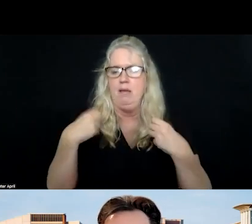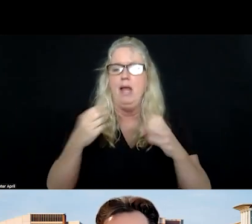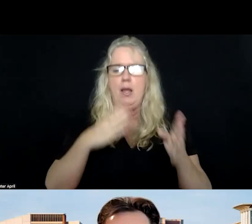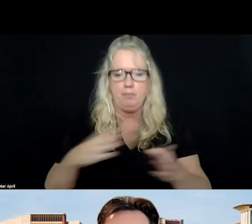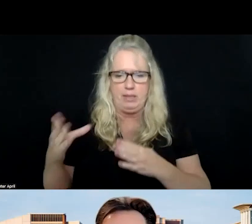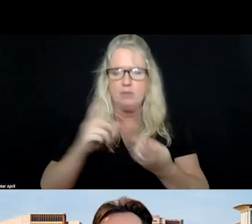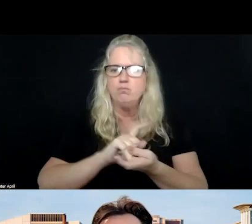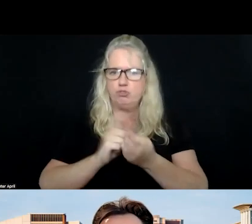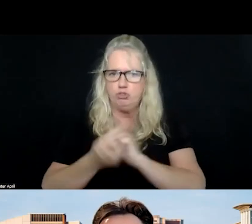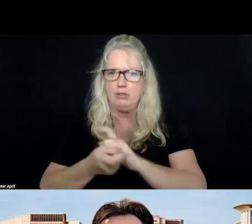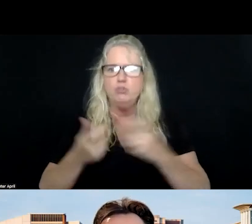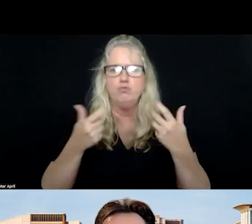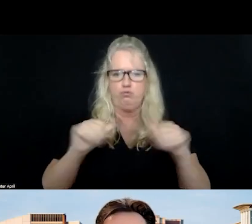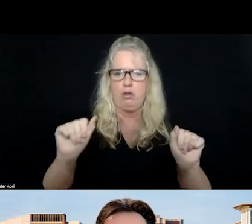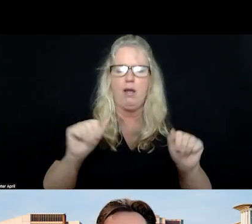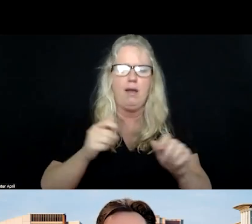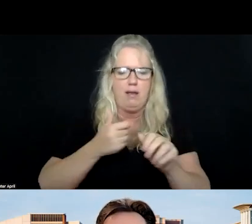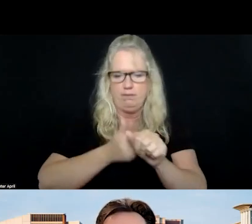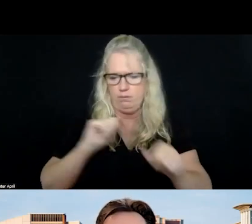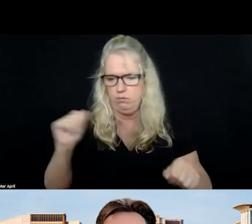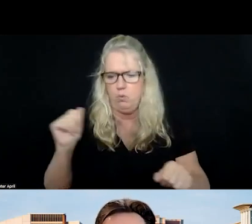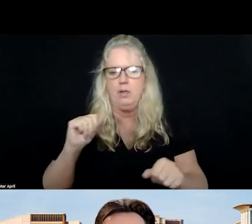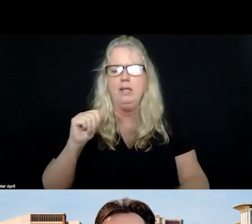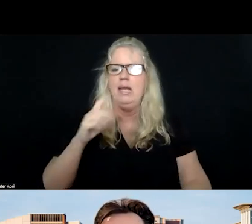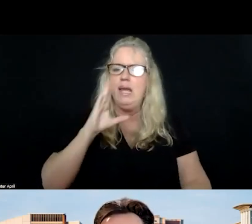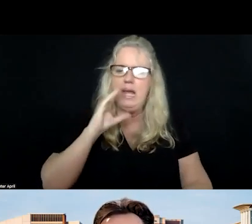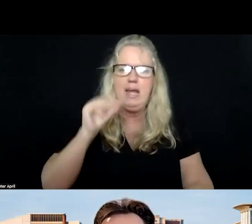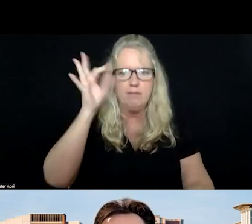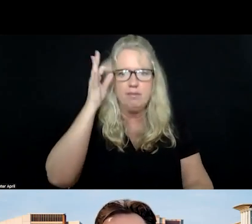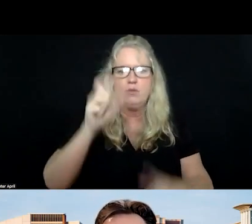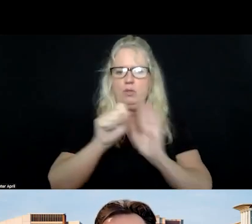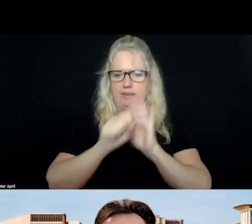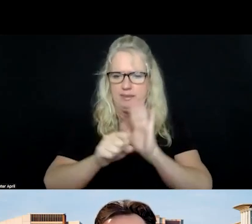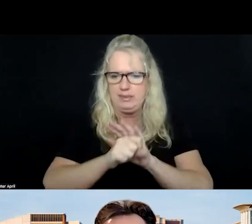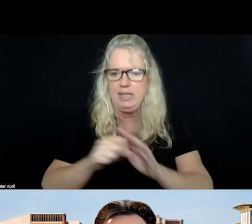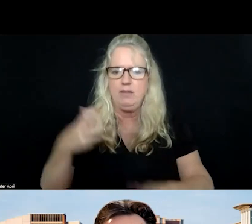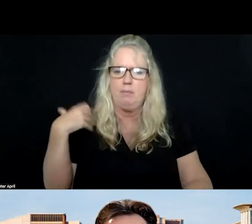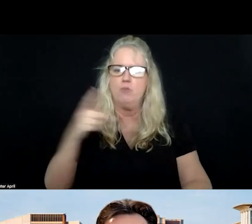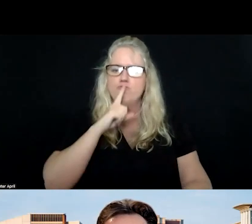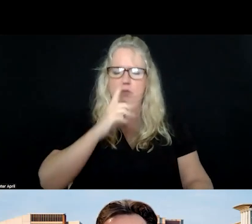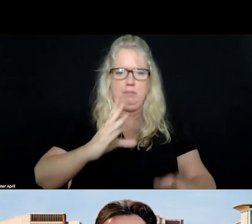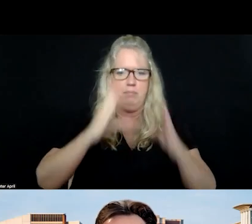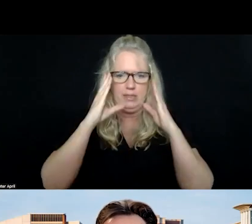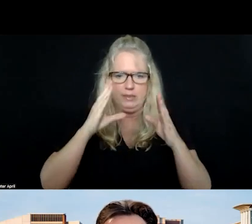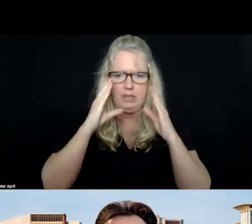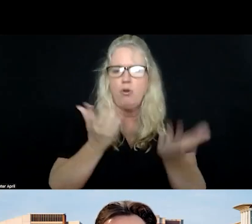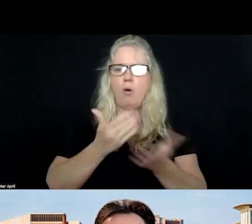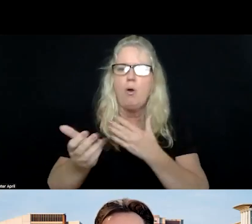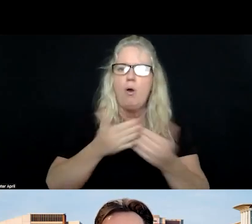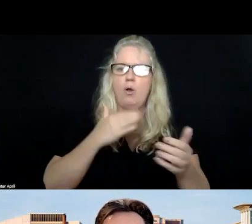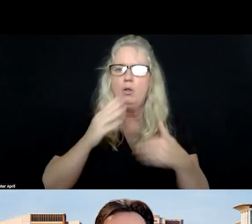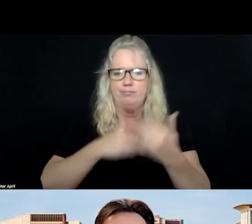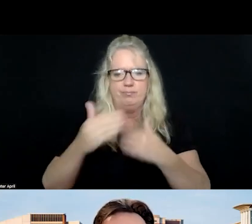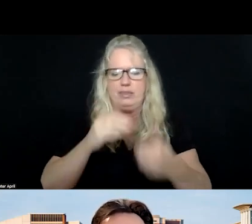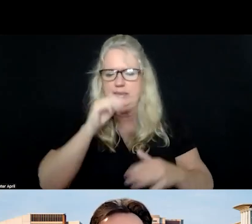making changes and trying to avoid harm to patients. And there are federal and state officials who are really paying attention to this, although the momentum is not